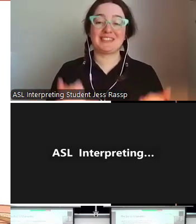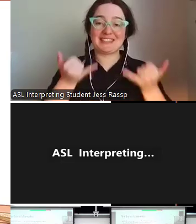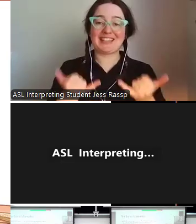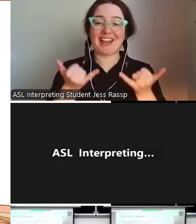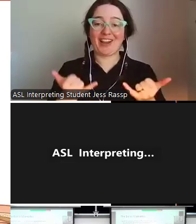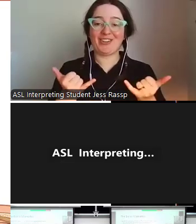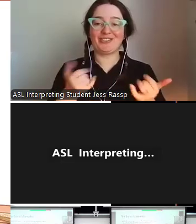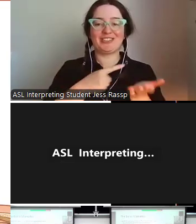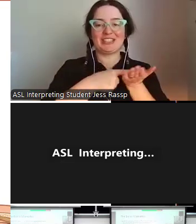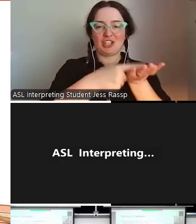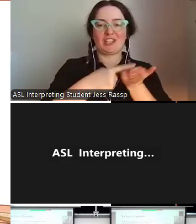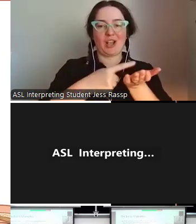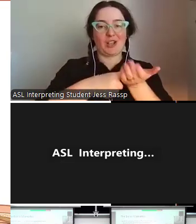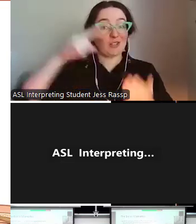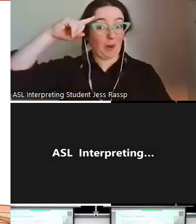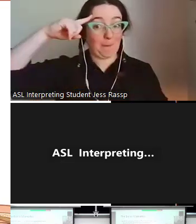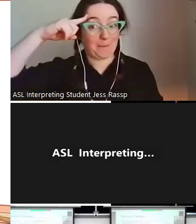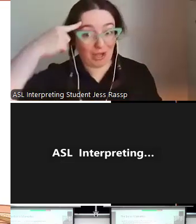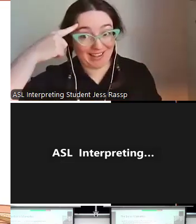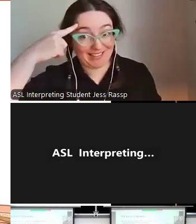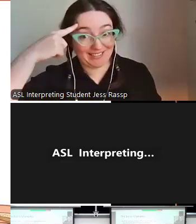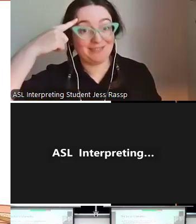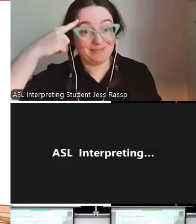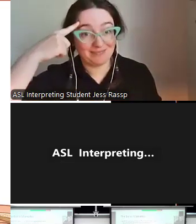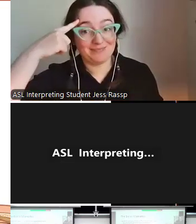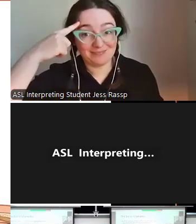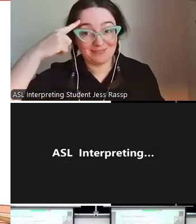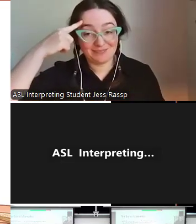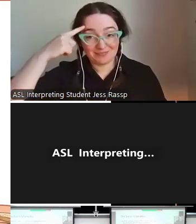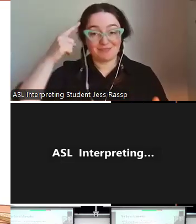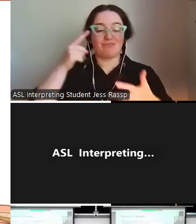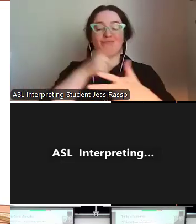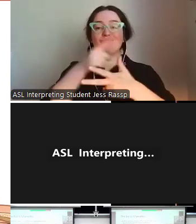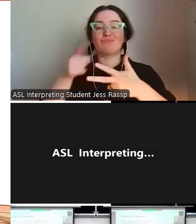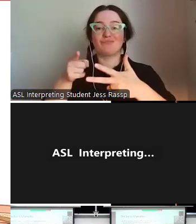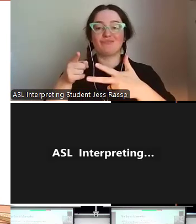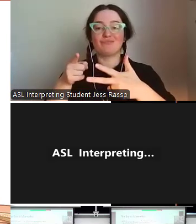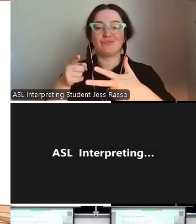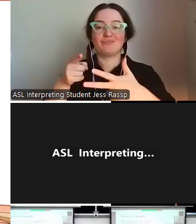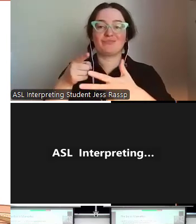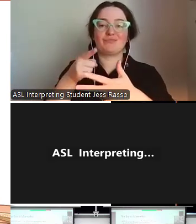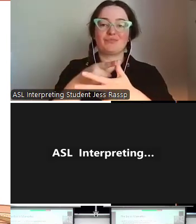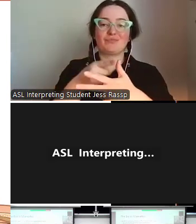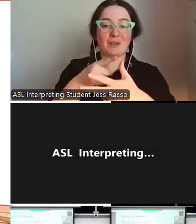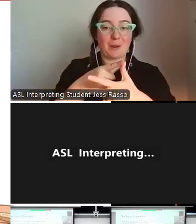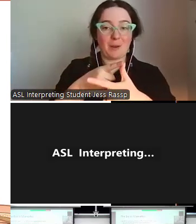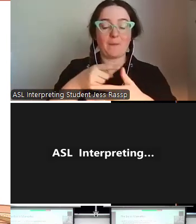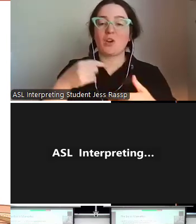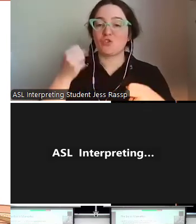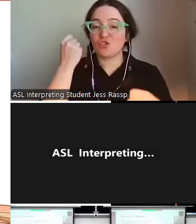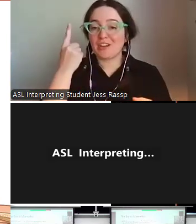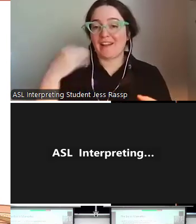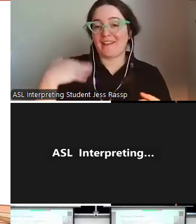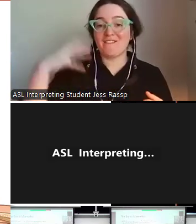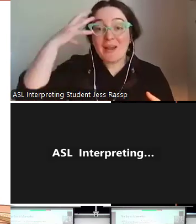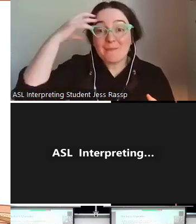bee venom. Now let's talk about the brain. We have explicit, so within the brain, we have memories, right? And how